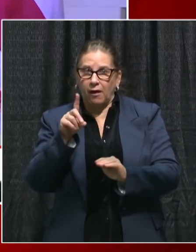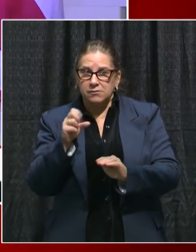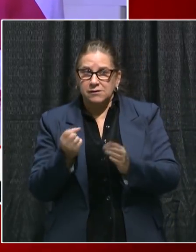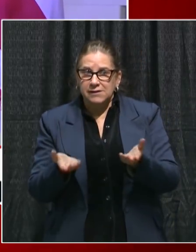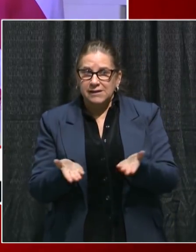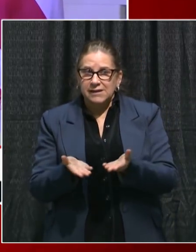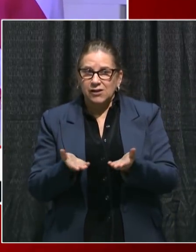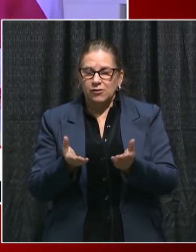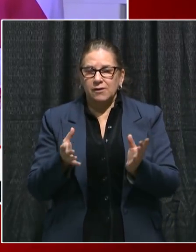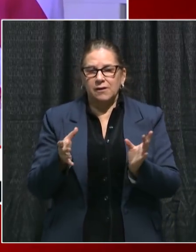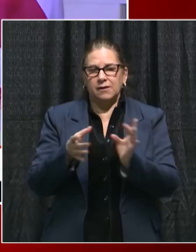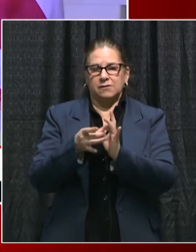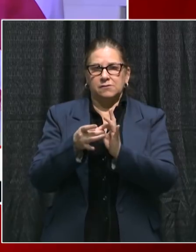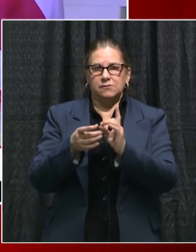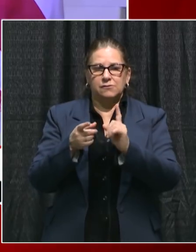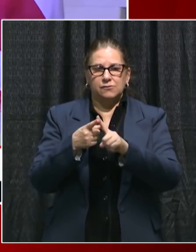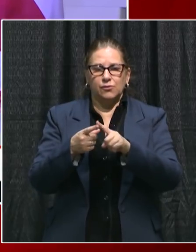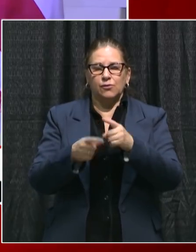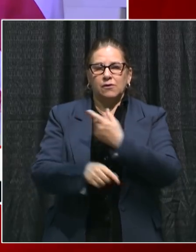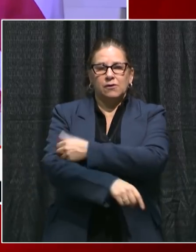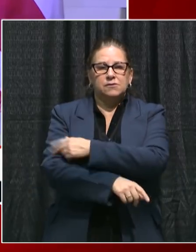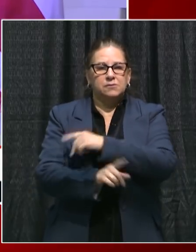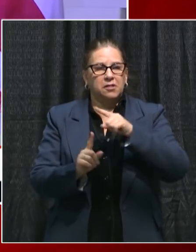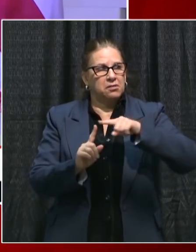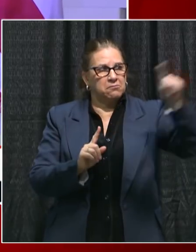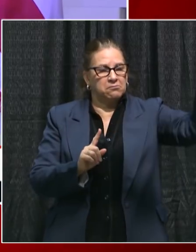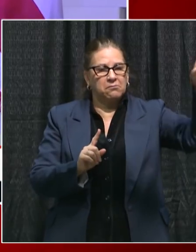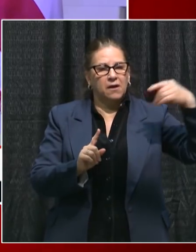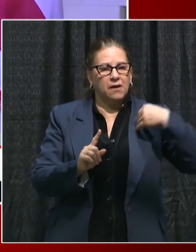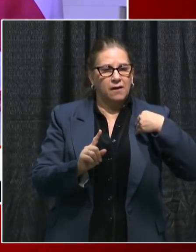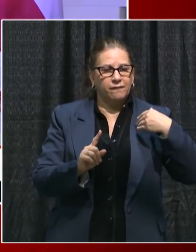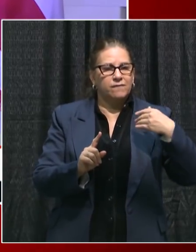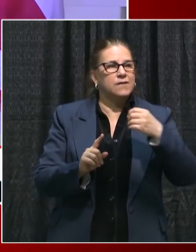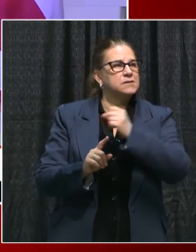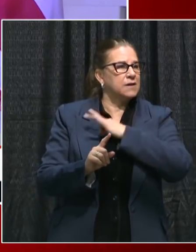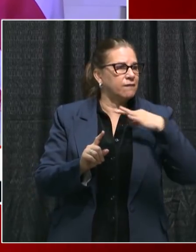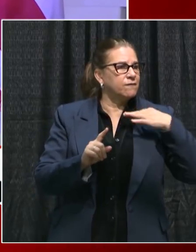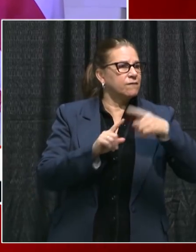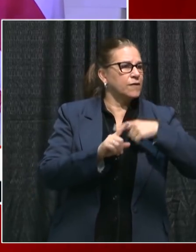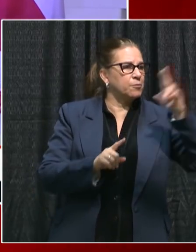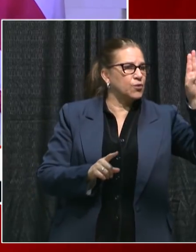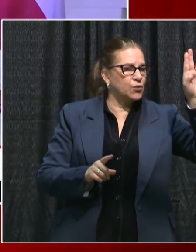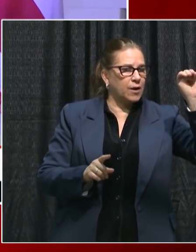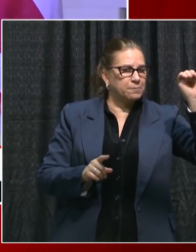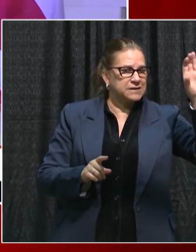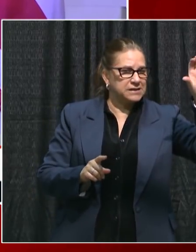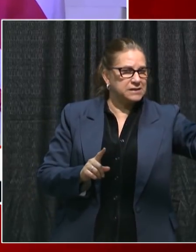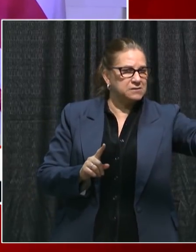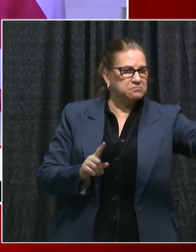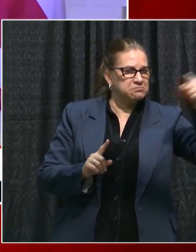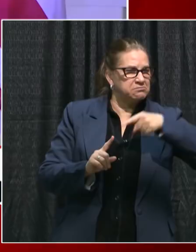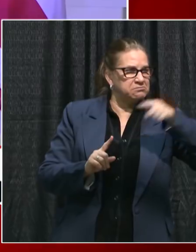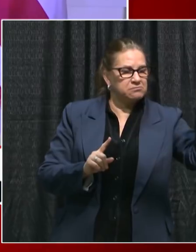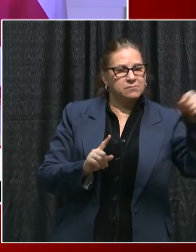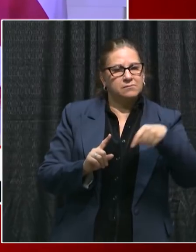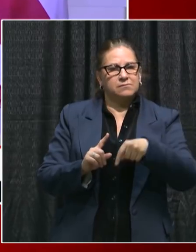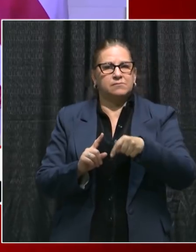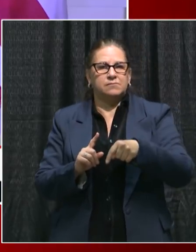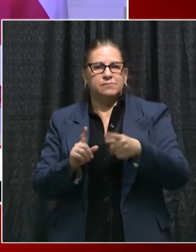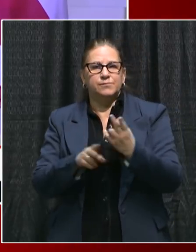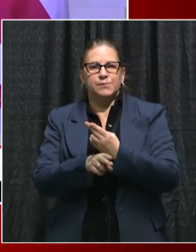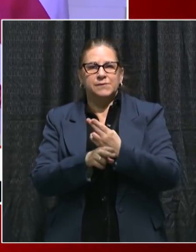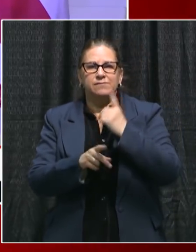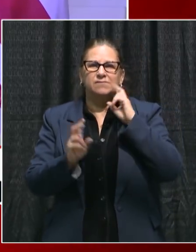are staffed by folks from UMC, and they're there to add additional space, so UMC has additional space to care